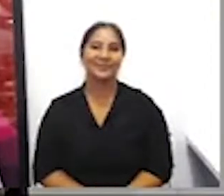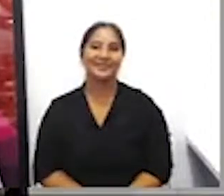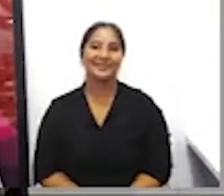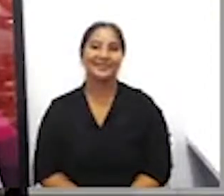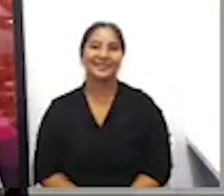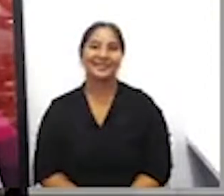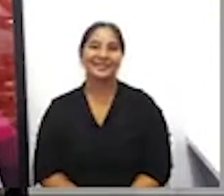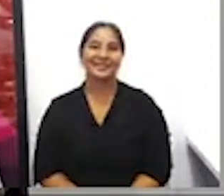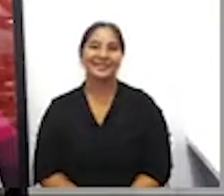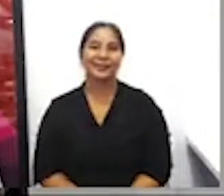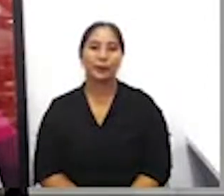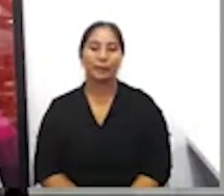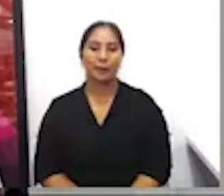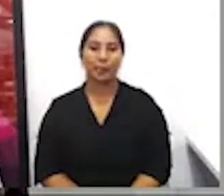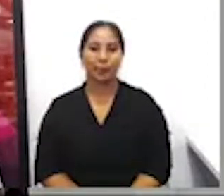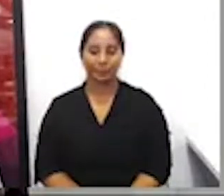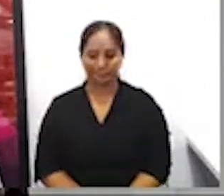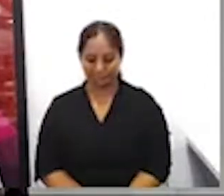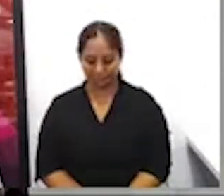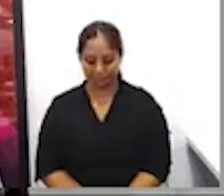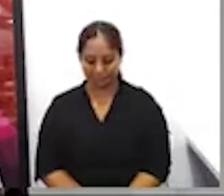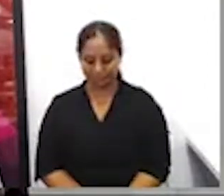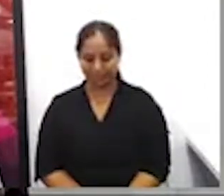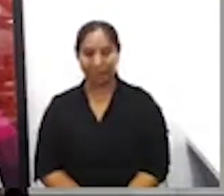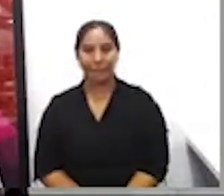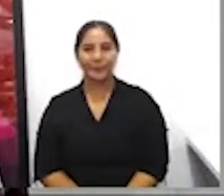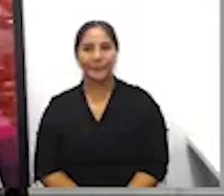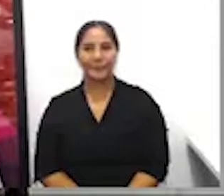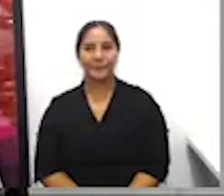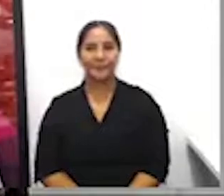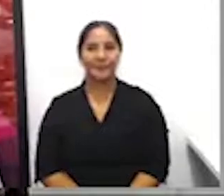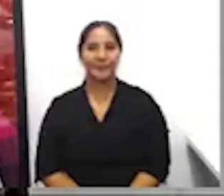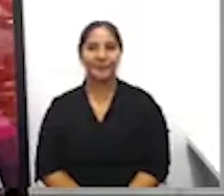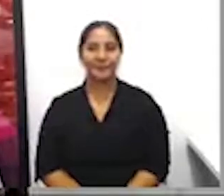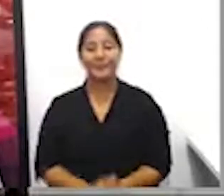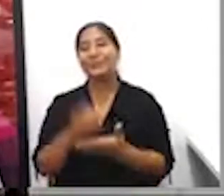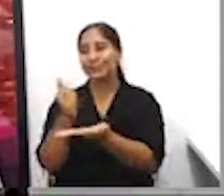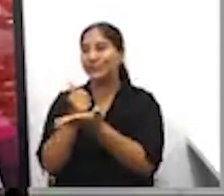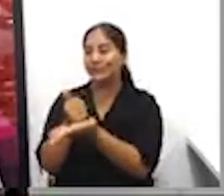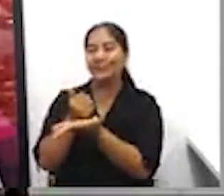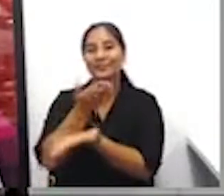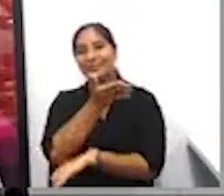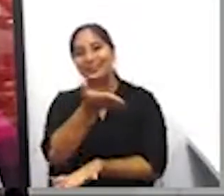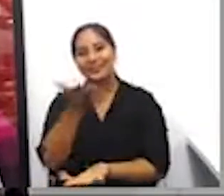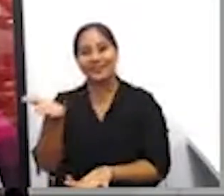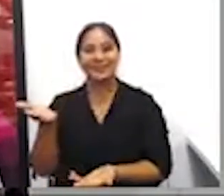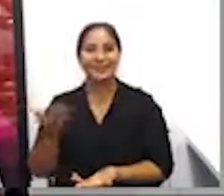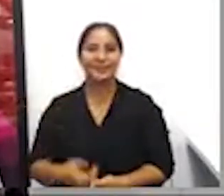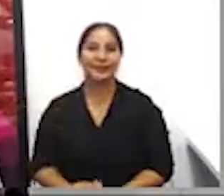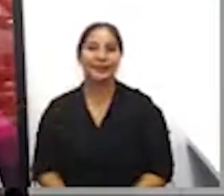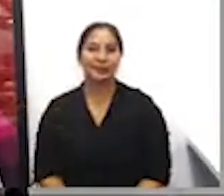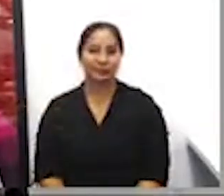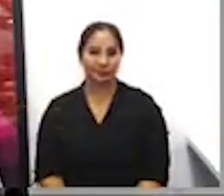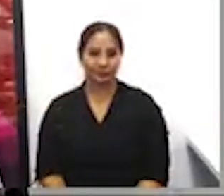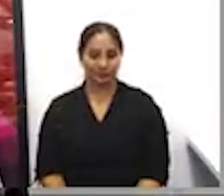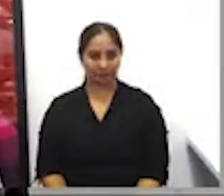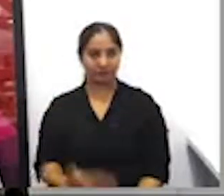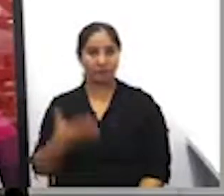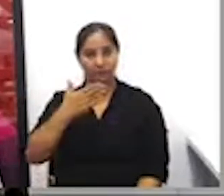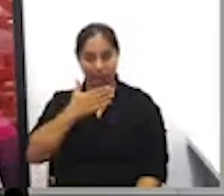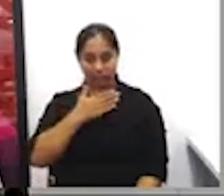answer for me if you want. Maybe that's a prank here. Maybe that's not the right answer here. So please help me. So when I finished